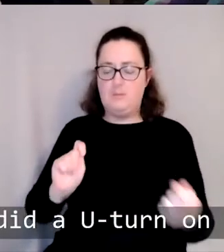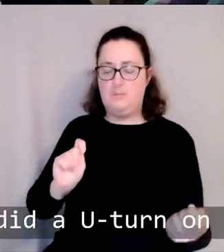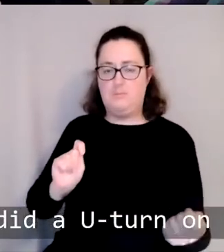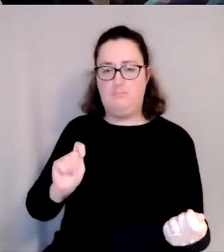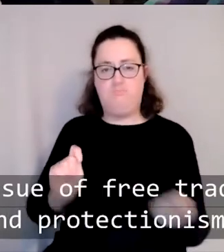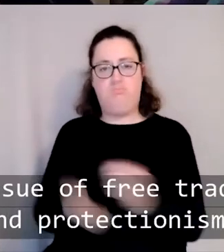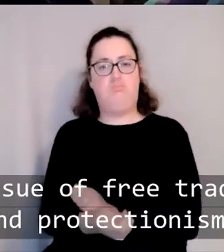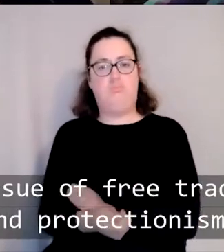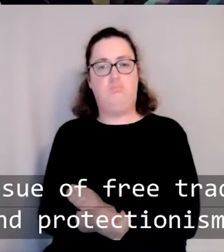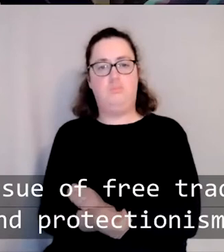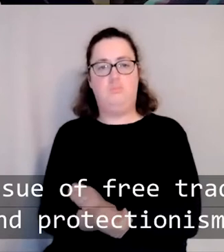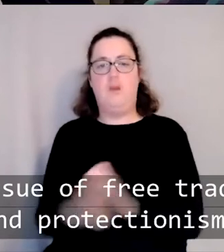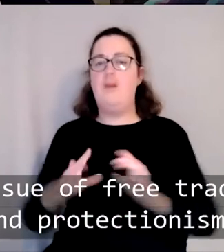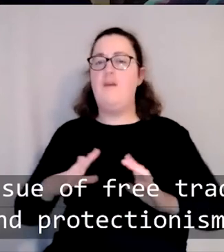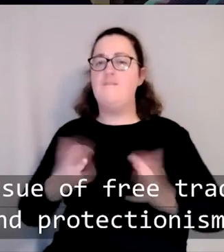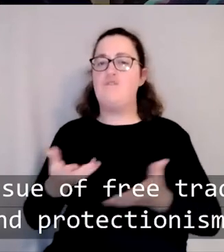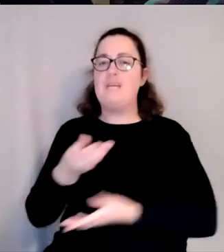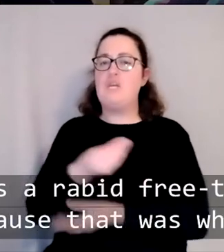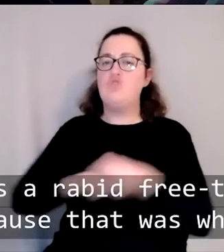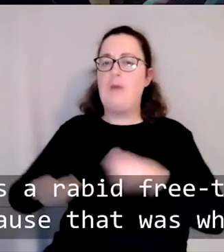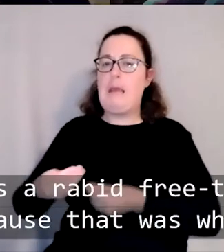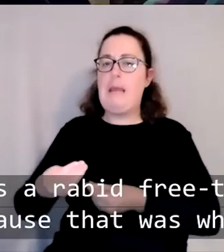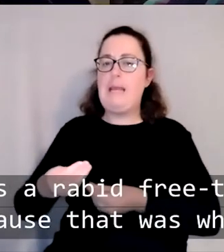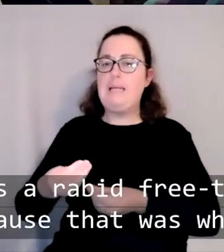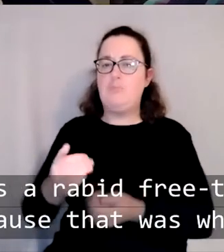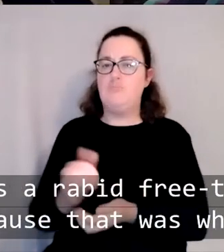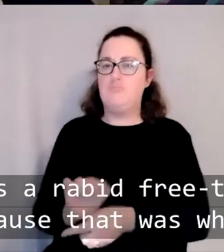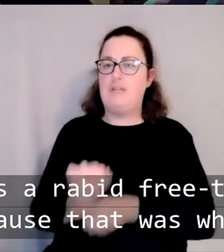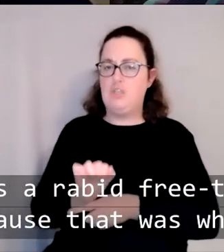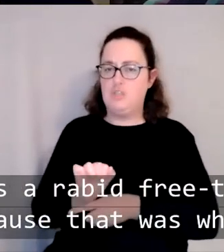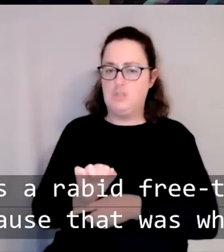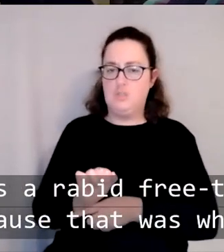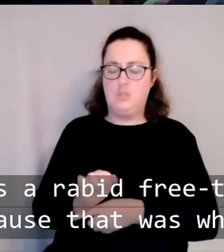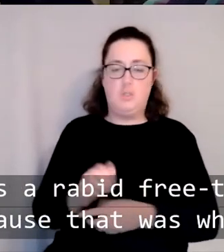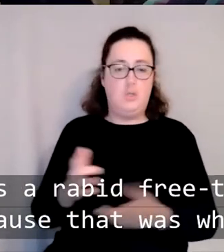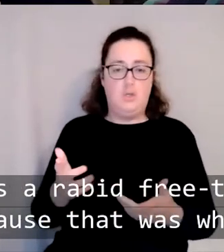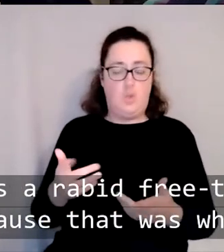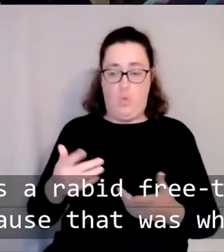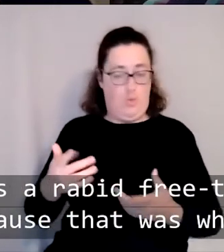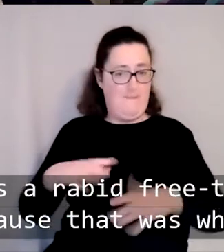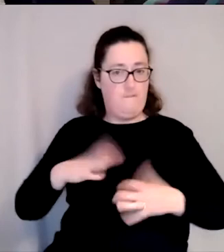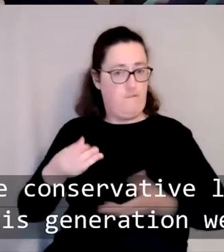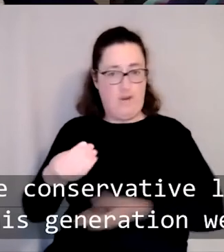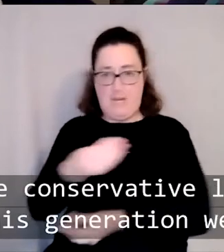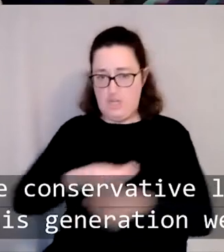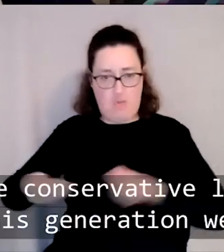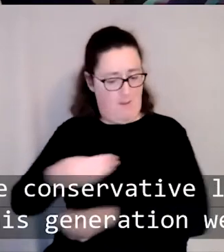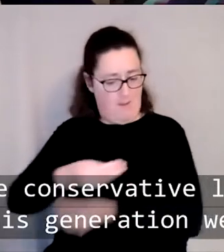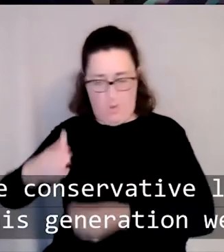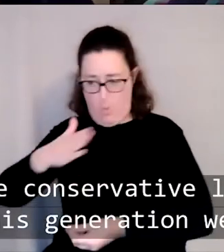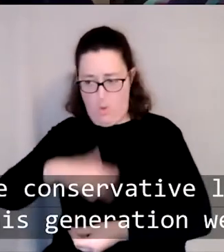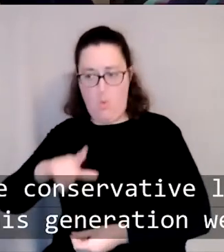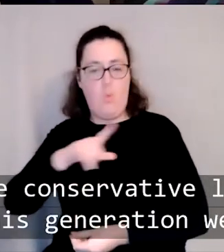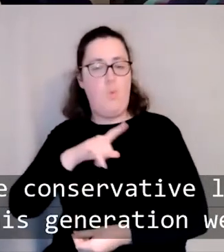on the basic issue of free trade and protectionism. He was a rabid free trader, because that was where the kind of